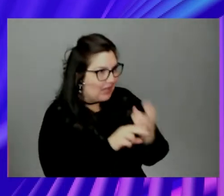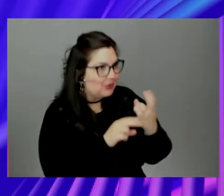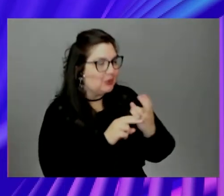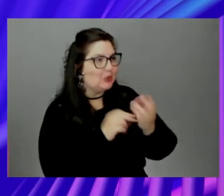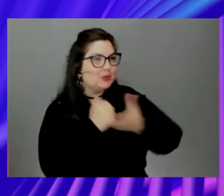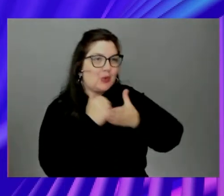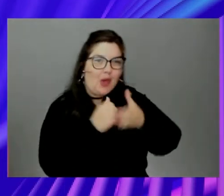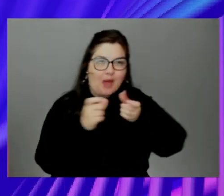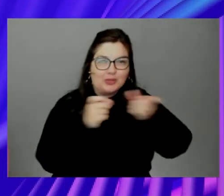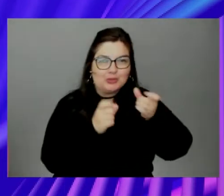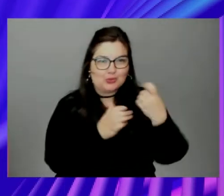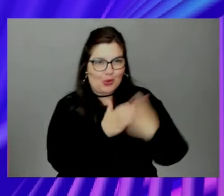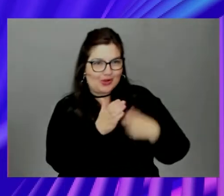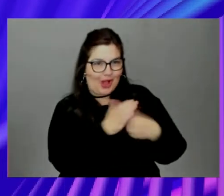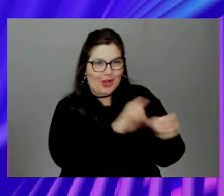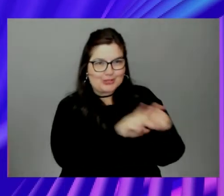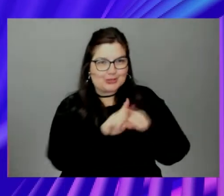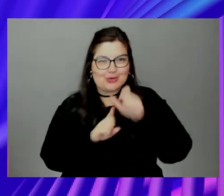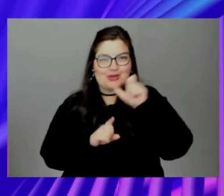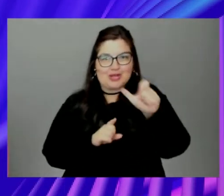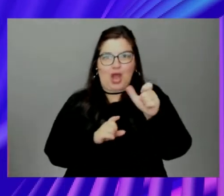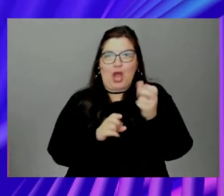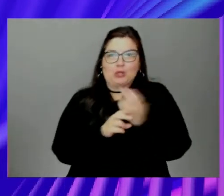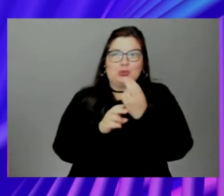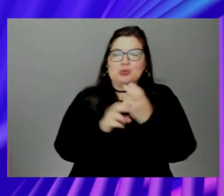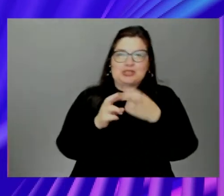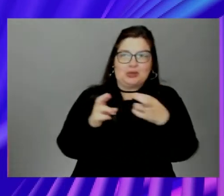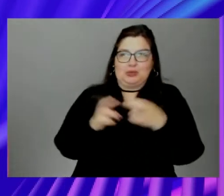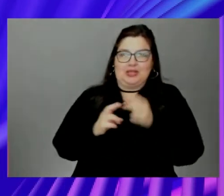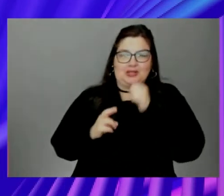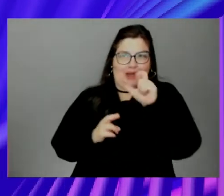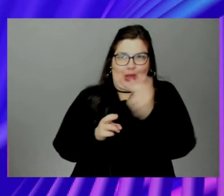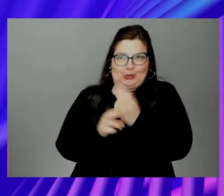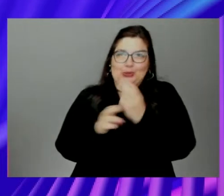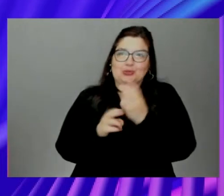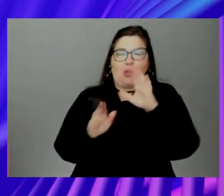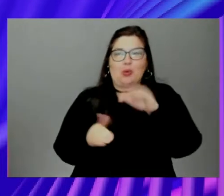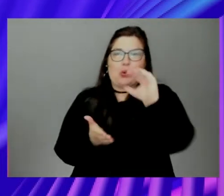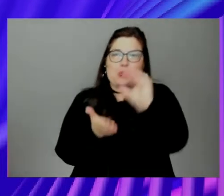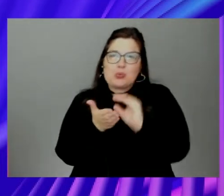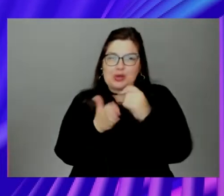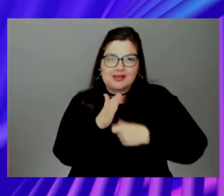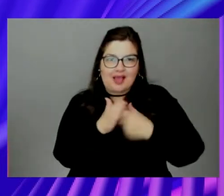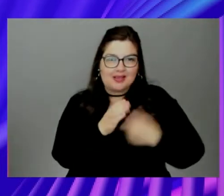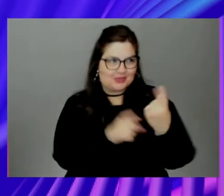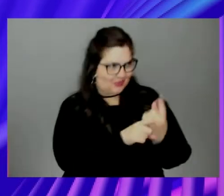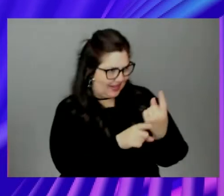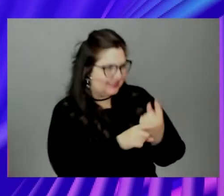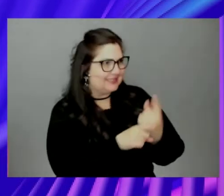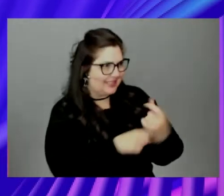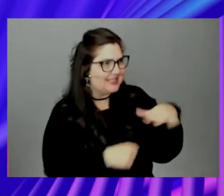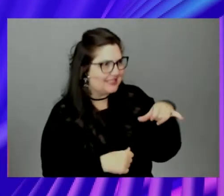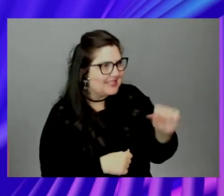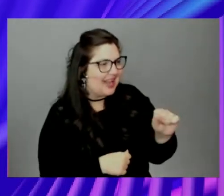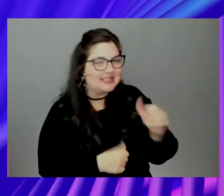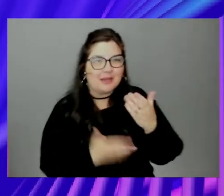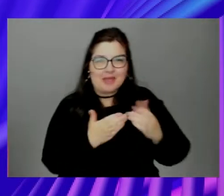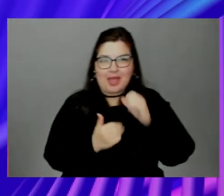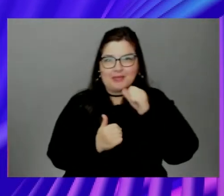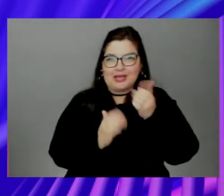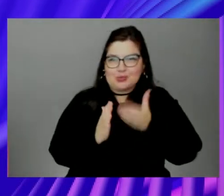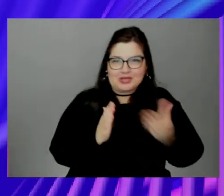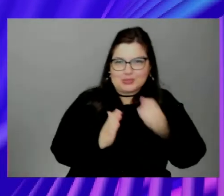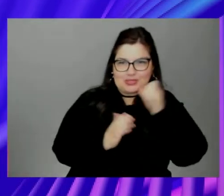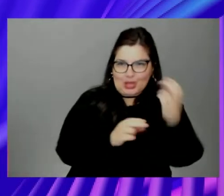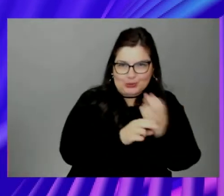so you don't use regions that you're not using. Exactly. And cost optimize Something your could overall be there, accounts. even global resources that Yeah. may not need to be in that region. So you'll see right here,